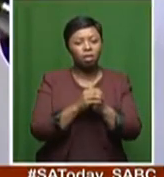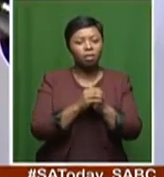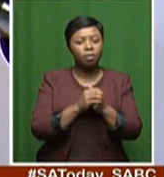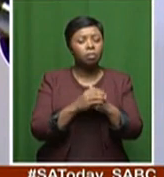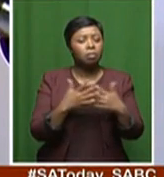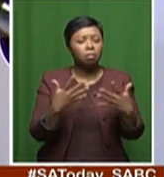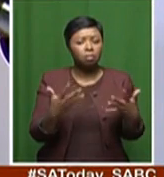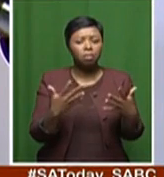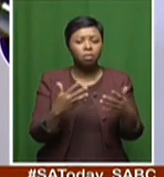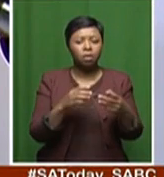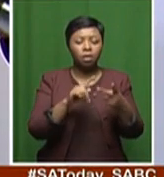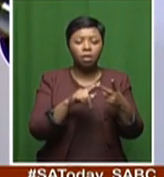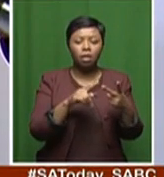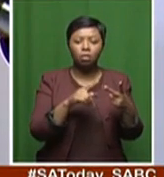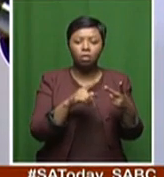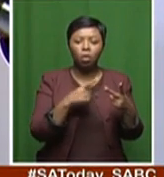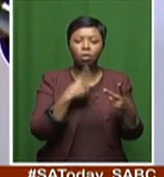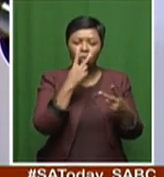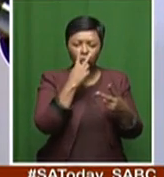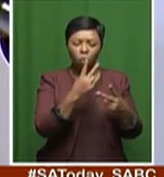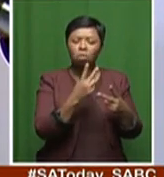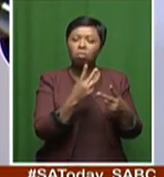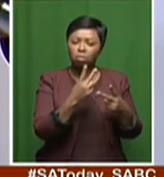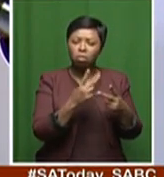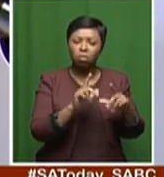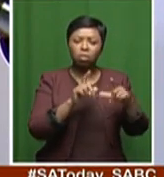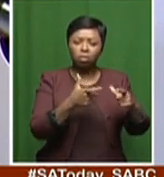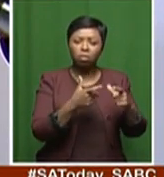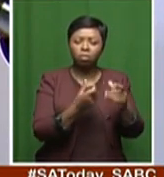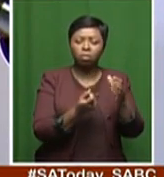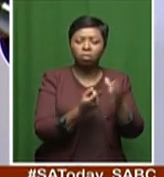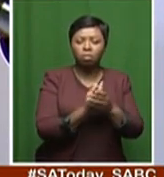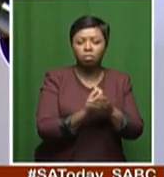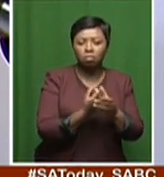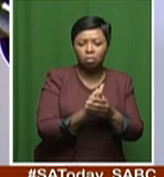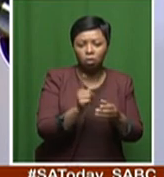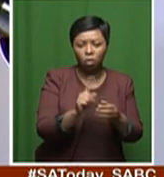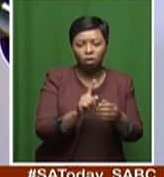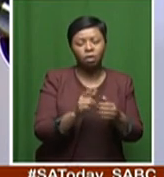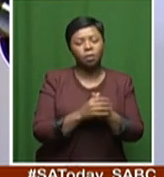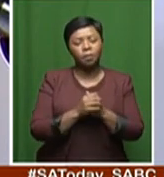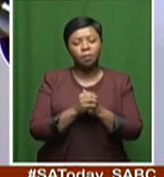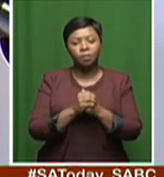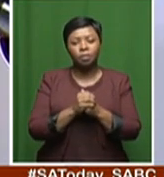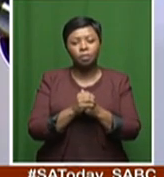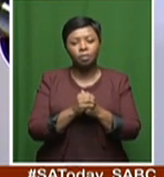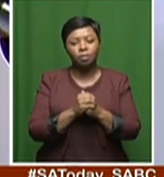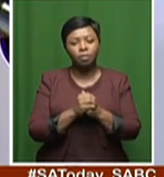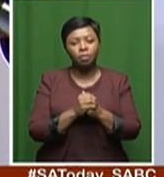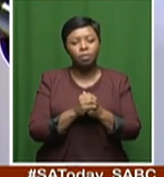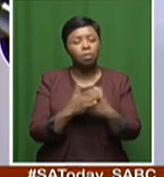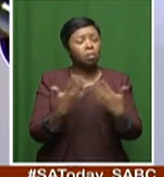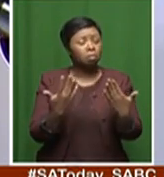the commission is looking into were happening, it was the ruling party. But it wants